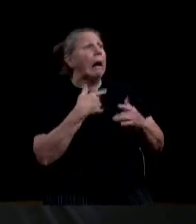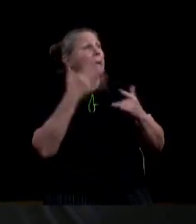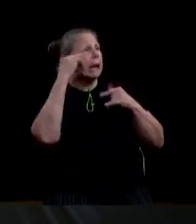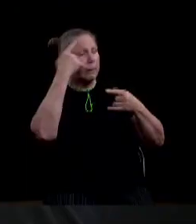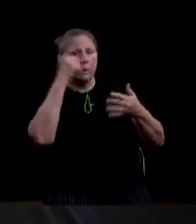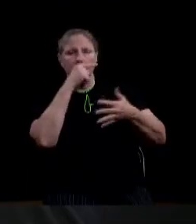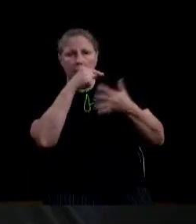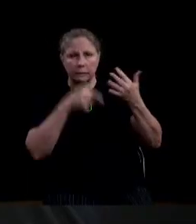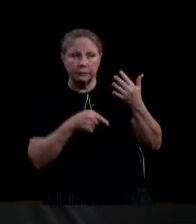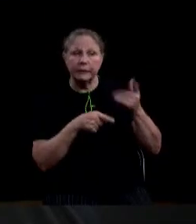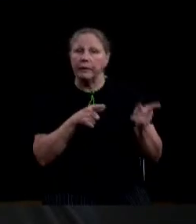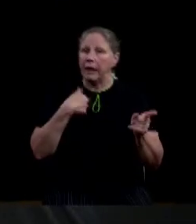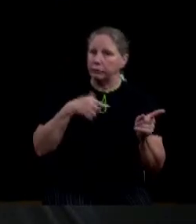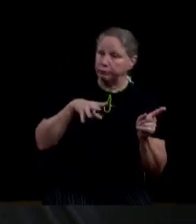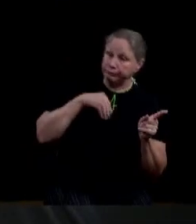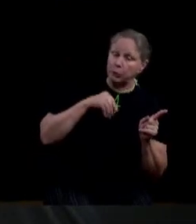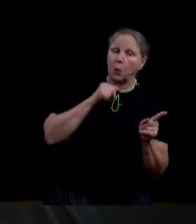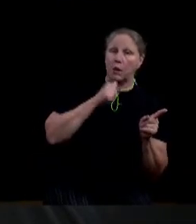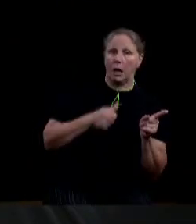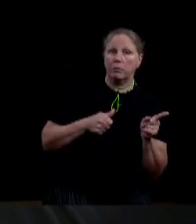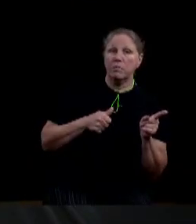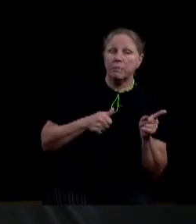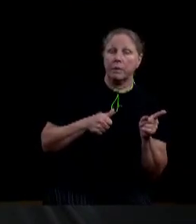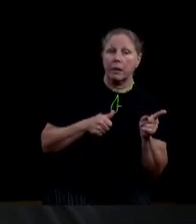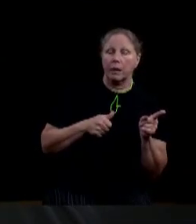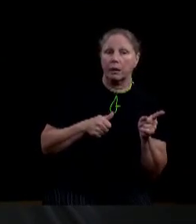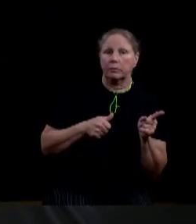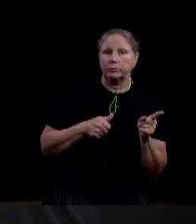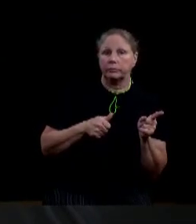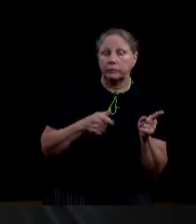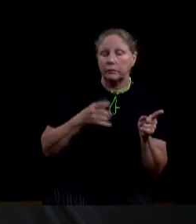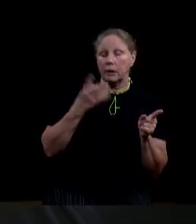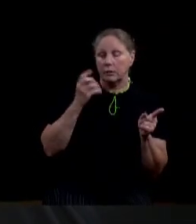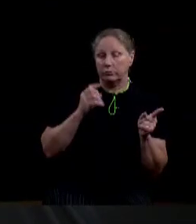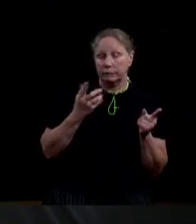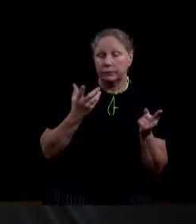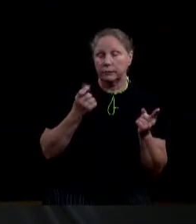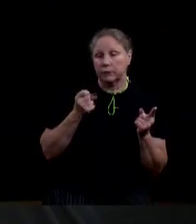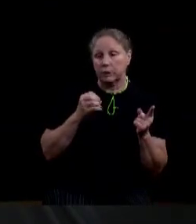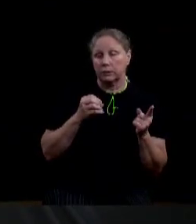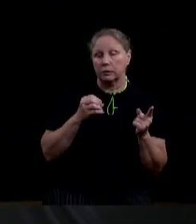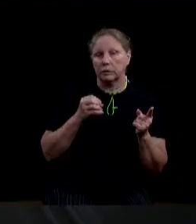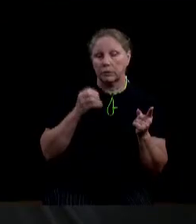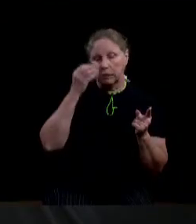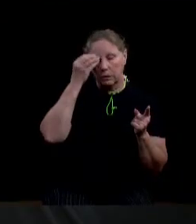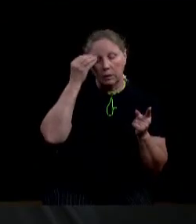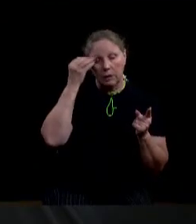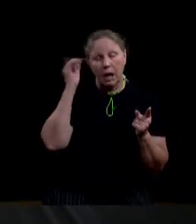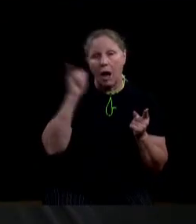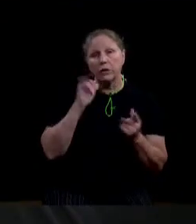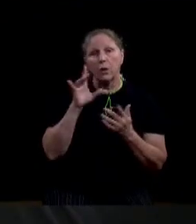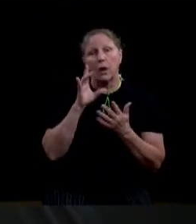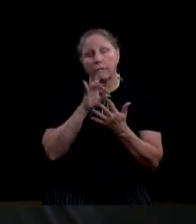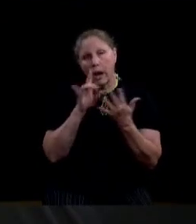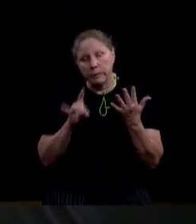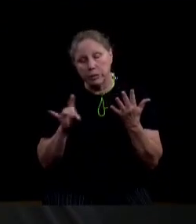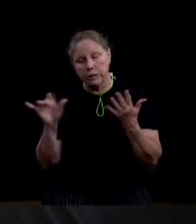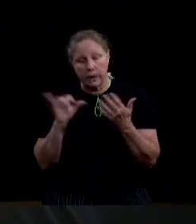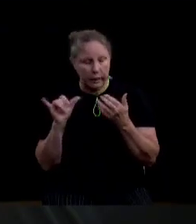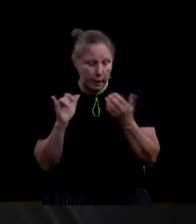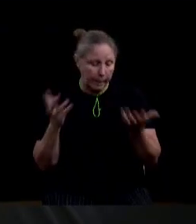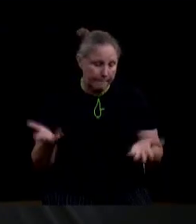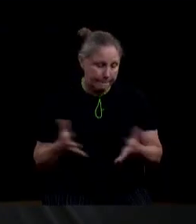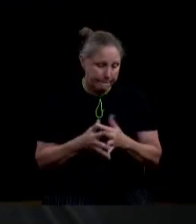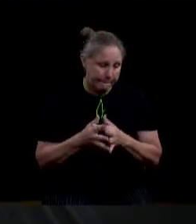as to why they're not wearing a mask. And then there are also other opportunities for conversation with the business owner and their